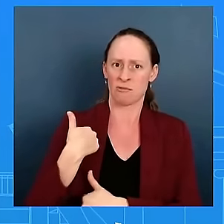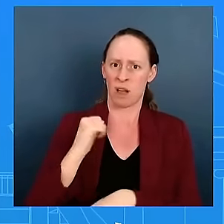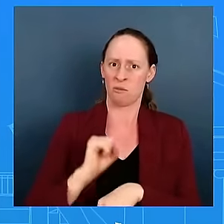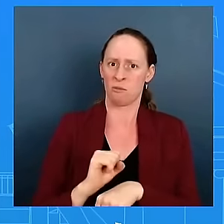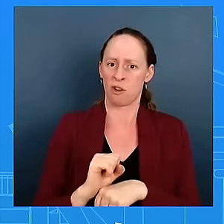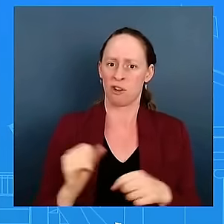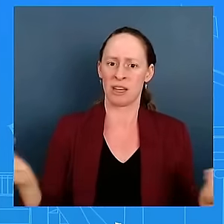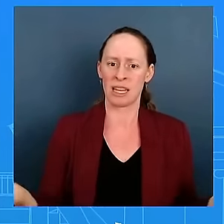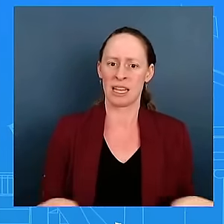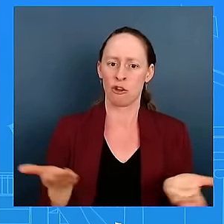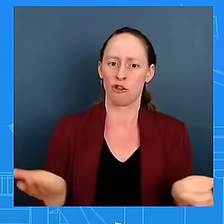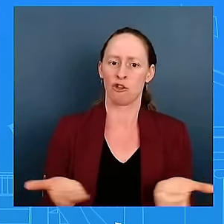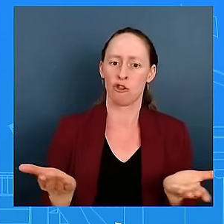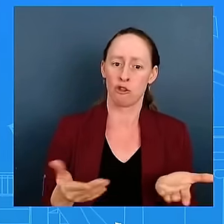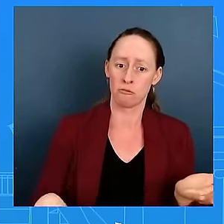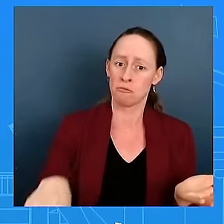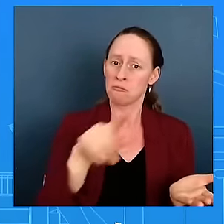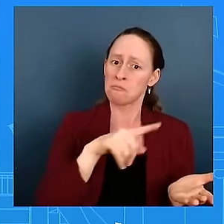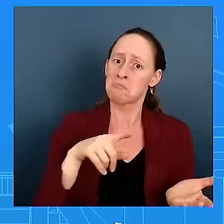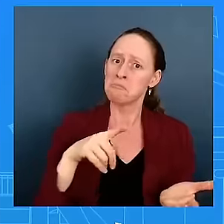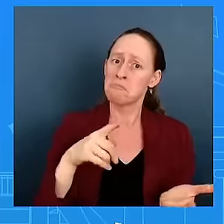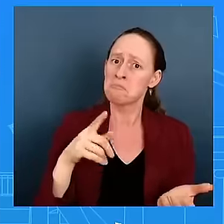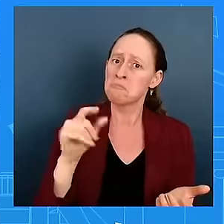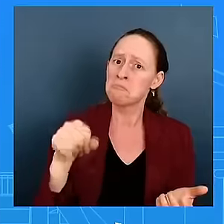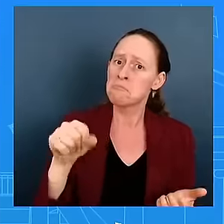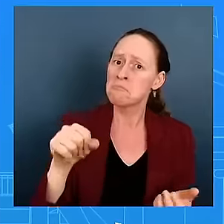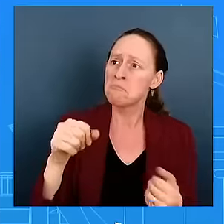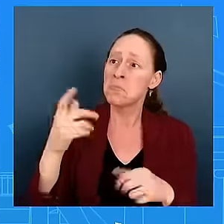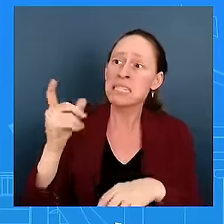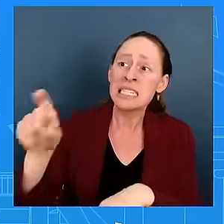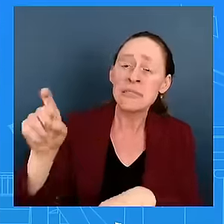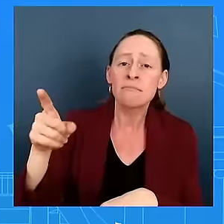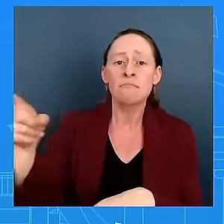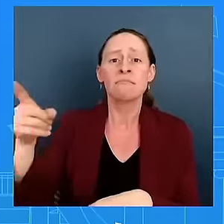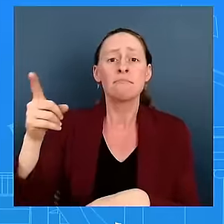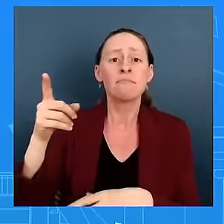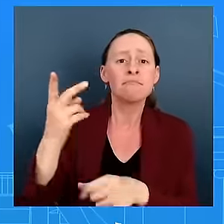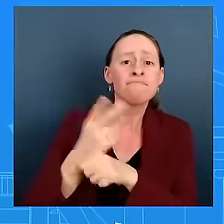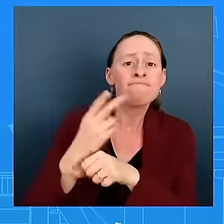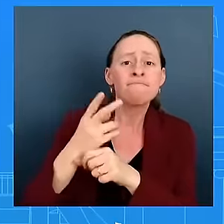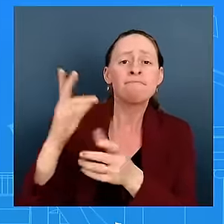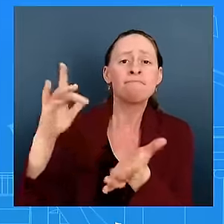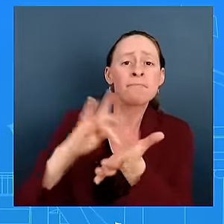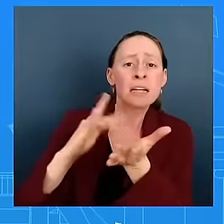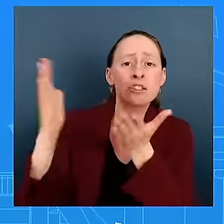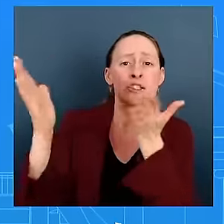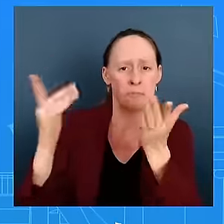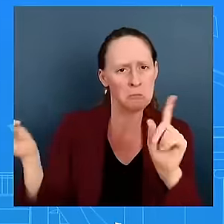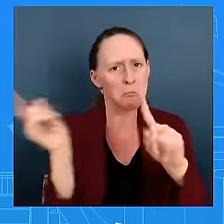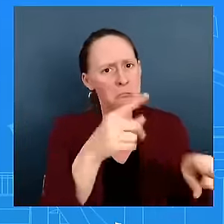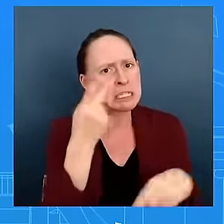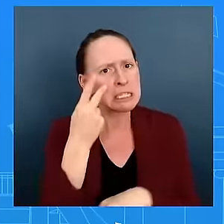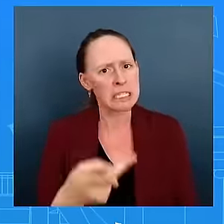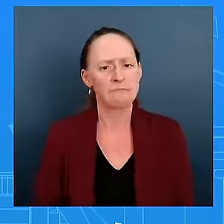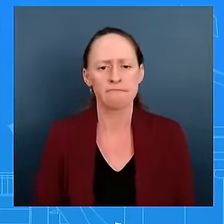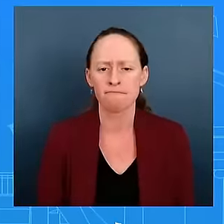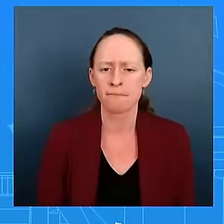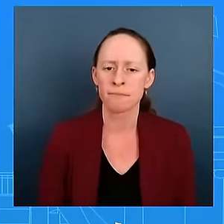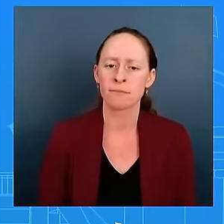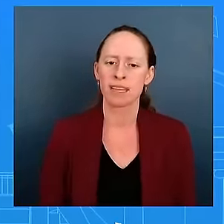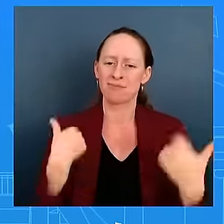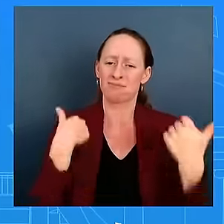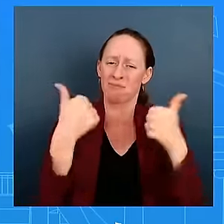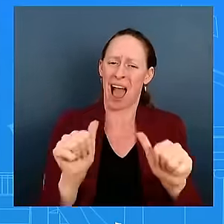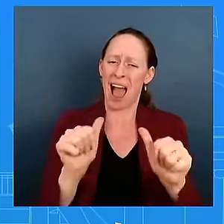unit. They do. They get care from that. We're talking about the President of the United States. Guys, I'm trying to answer the question so you can connect the dot that there